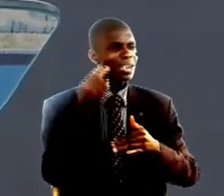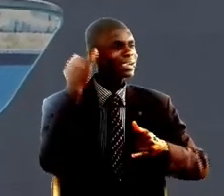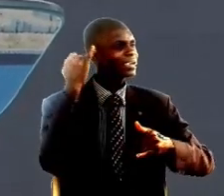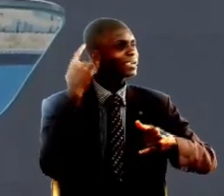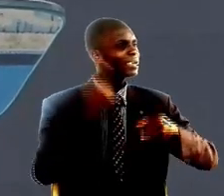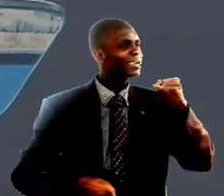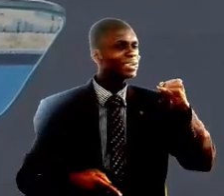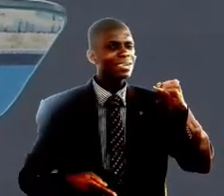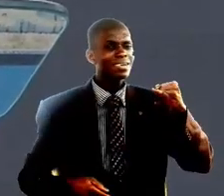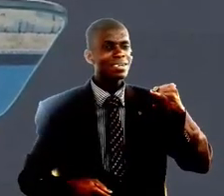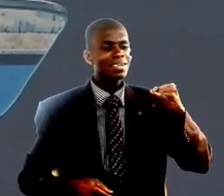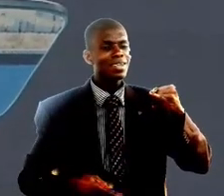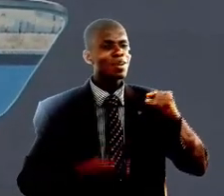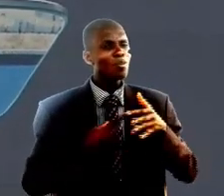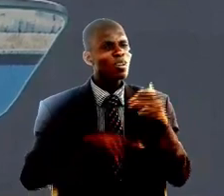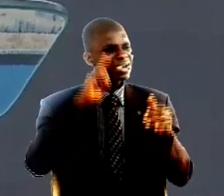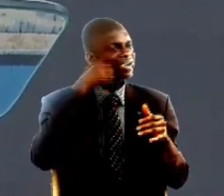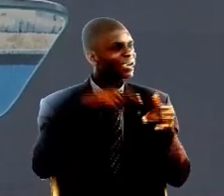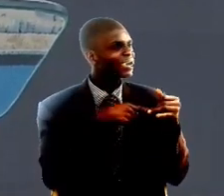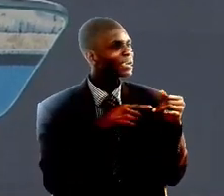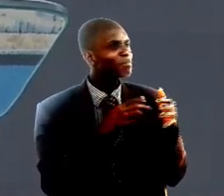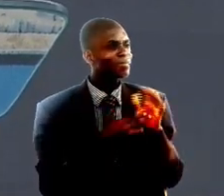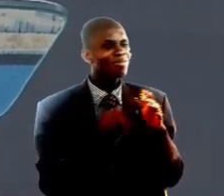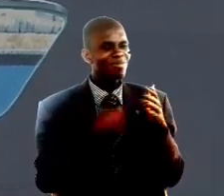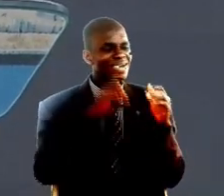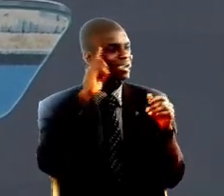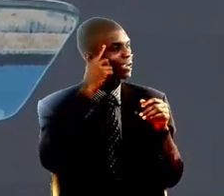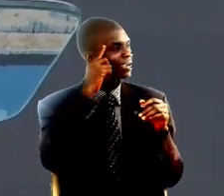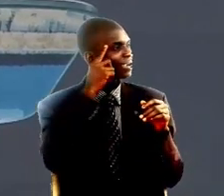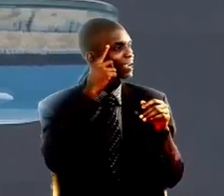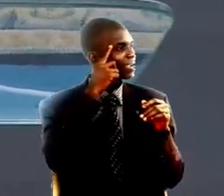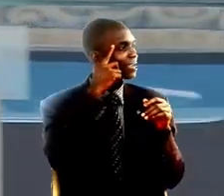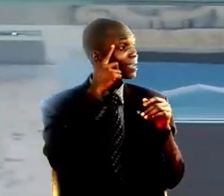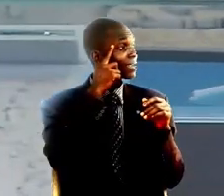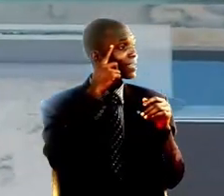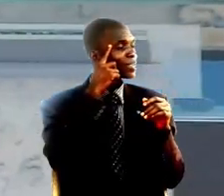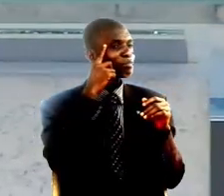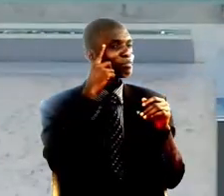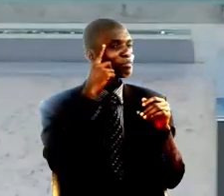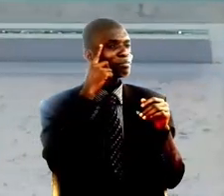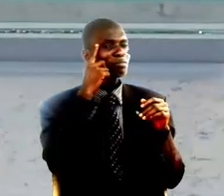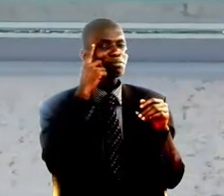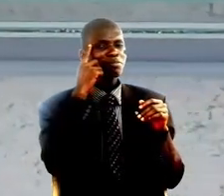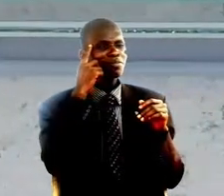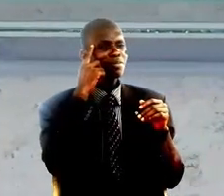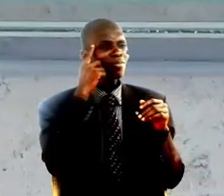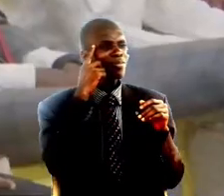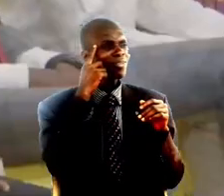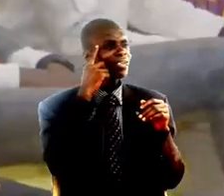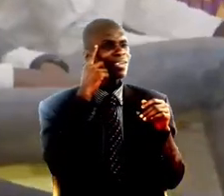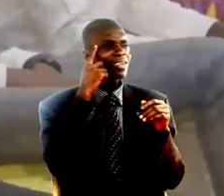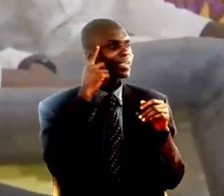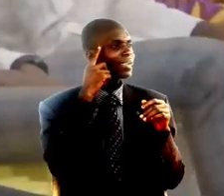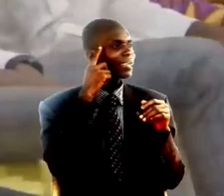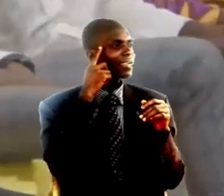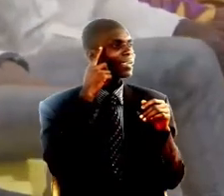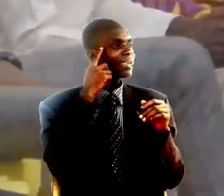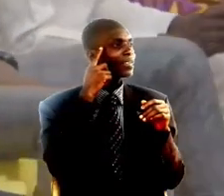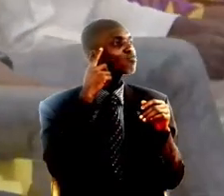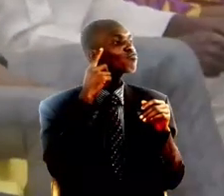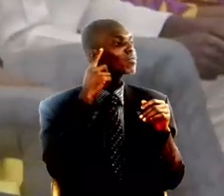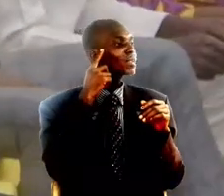Emmanuel, God with us. Emmanuel, when you are sick, it's Emmanuel, the healer will be